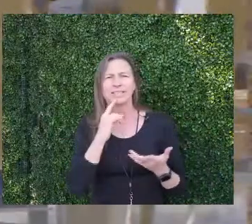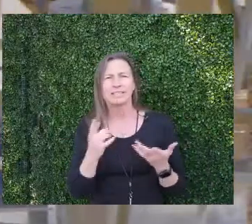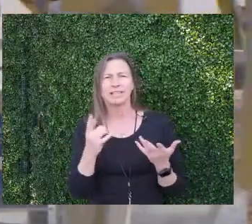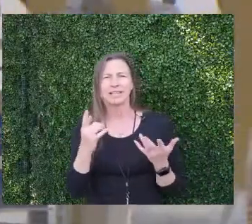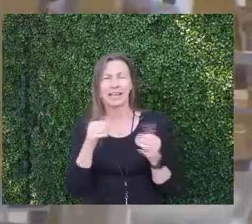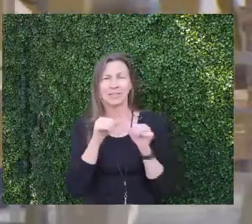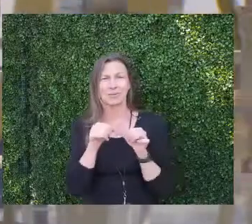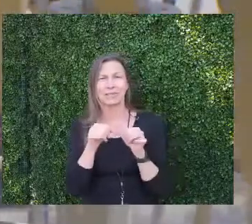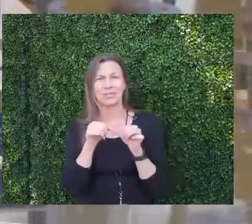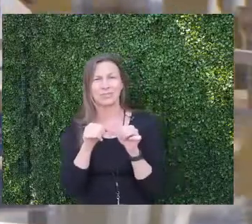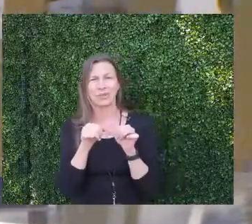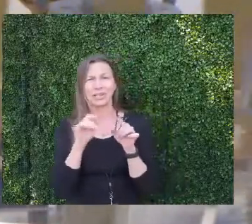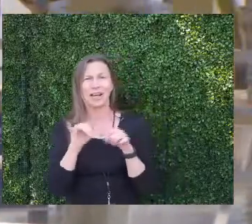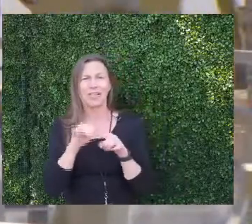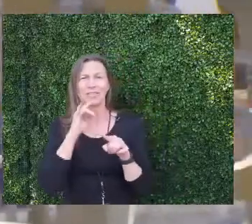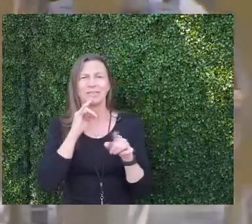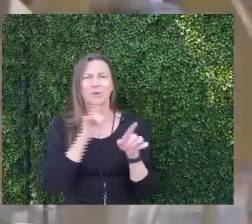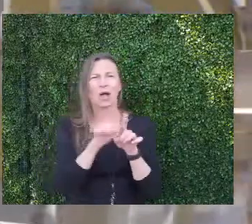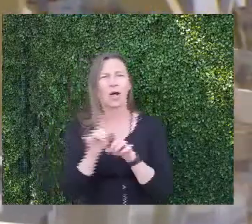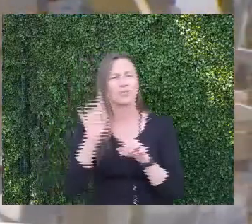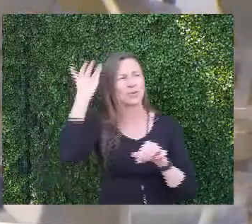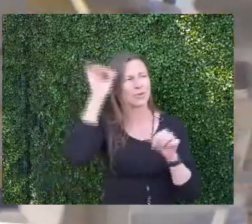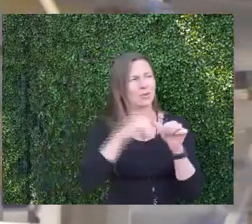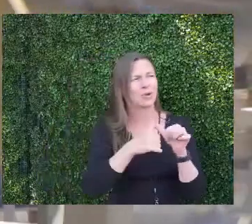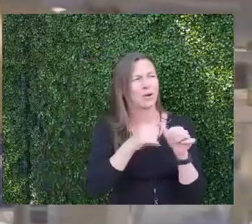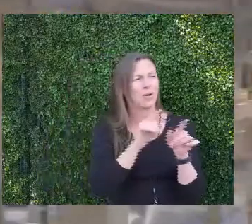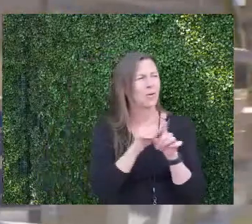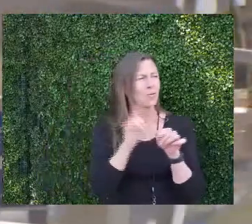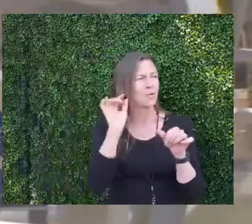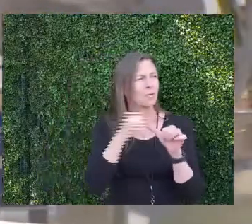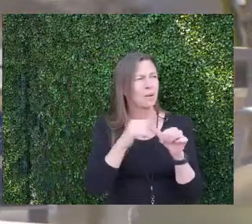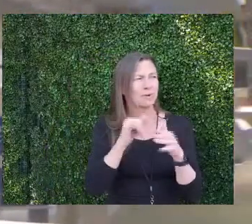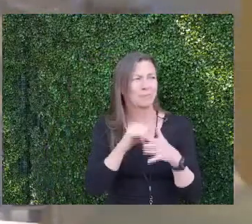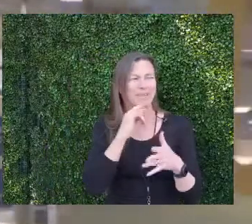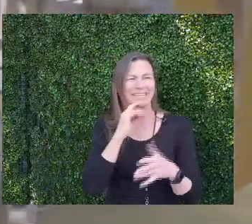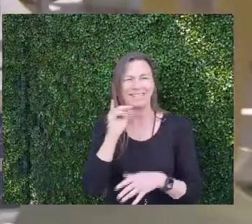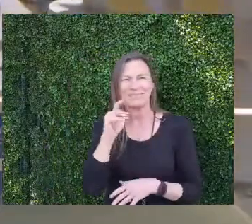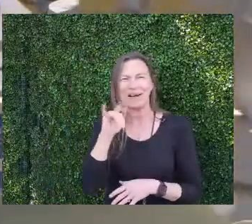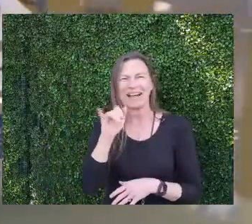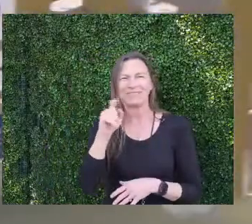again, always be mindful and ready if we need to oppose anything.